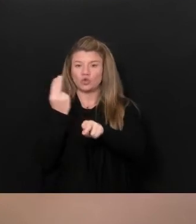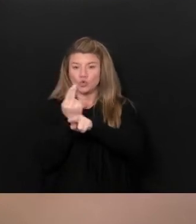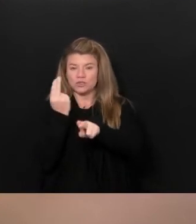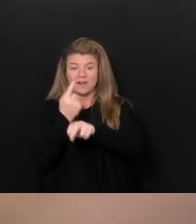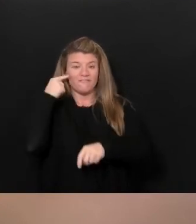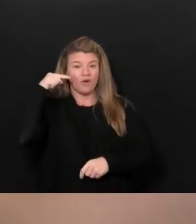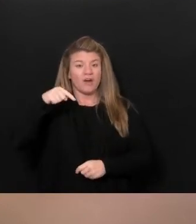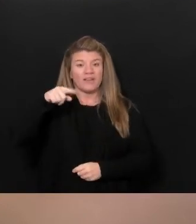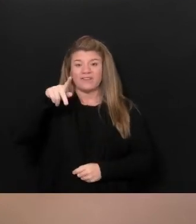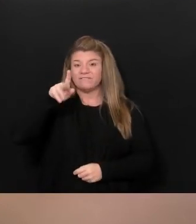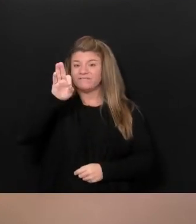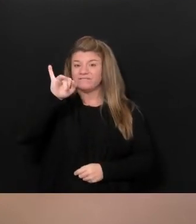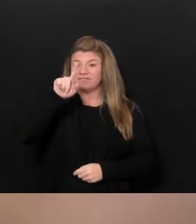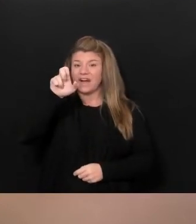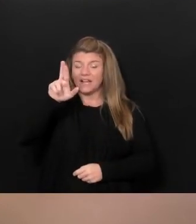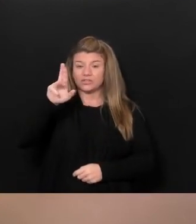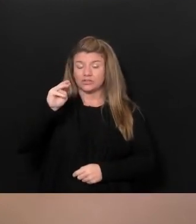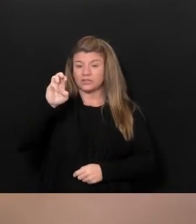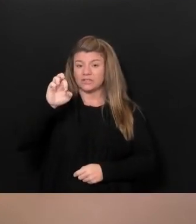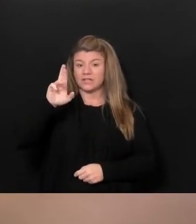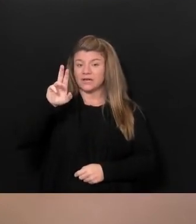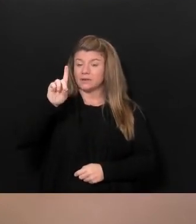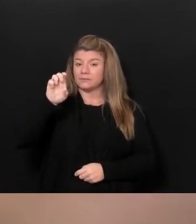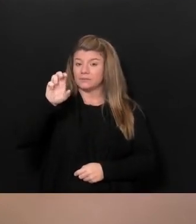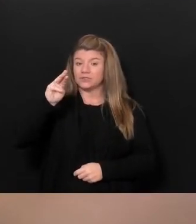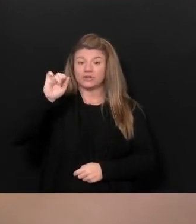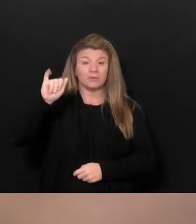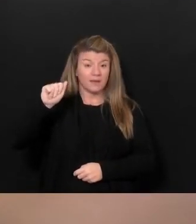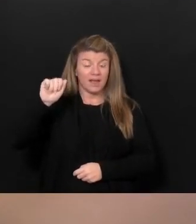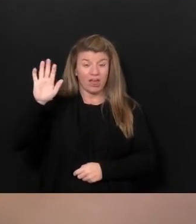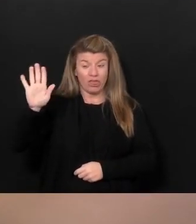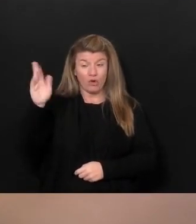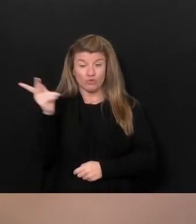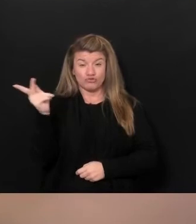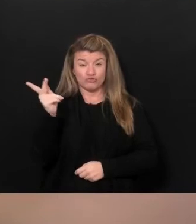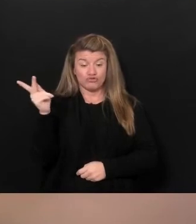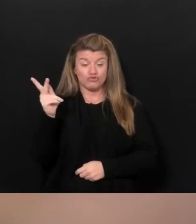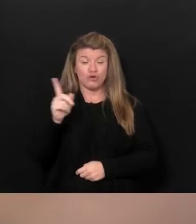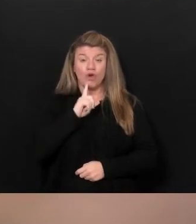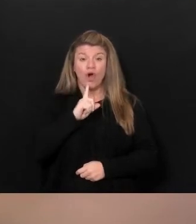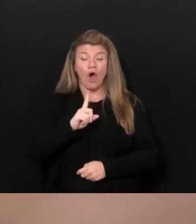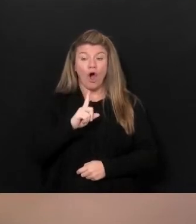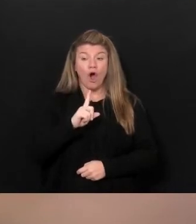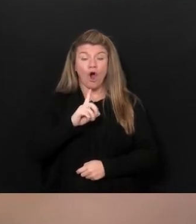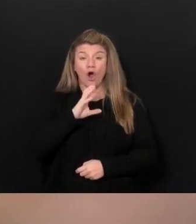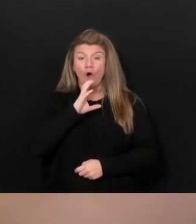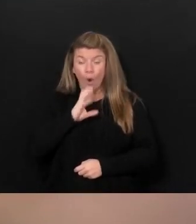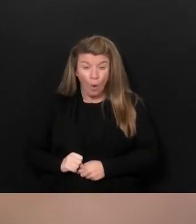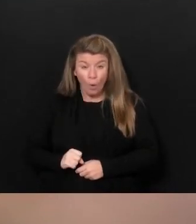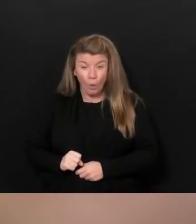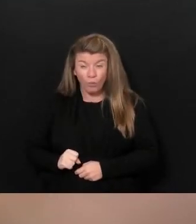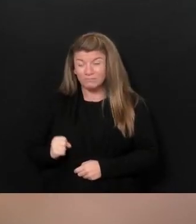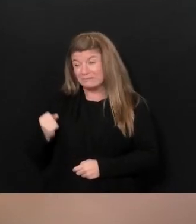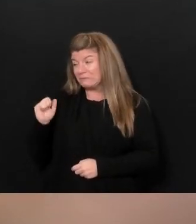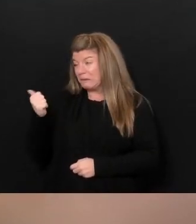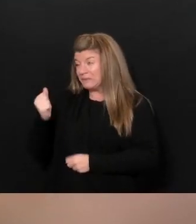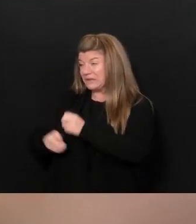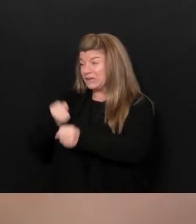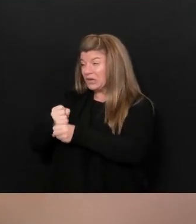the Pfizer and for the Moderna vaccine, are decade old, but continuously